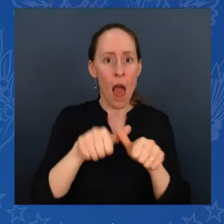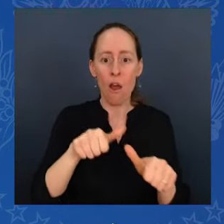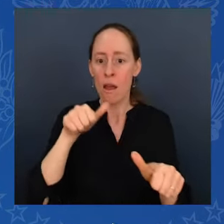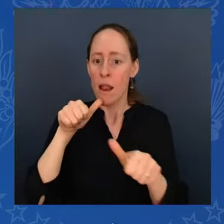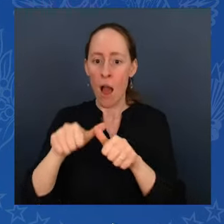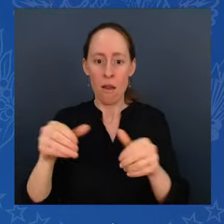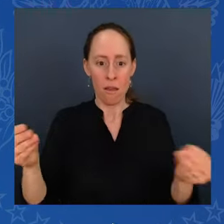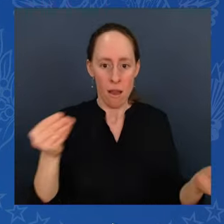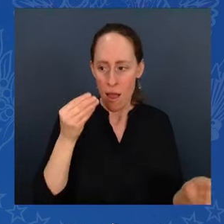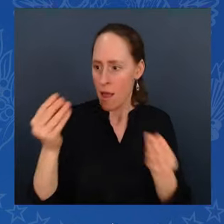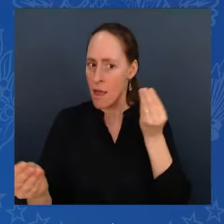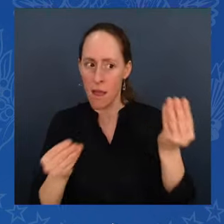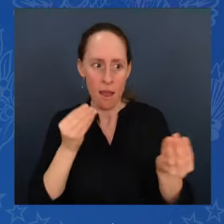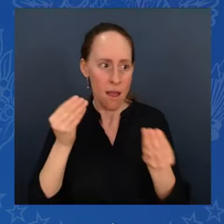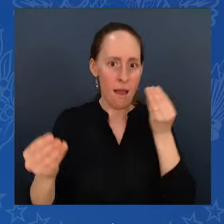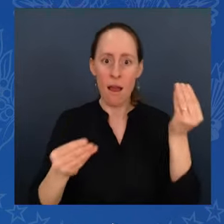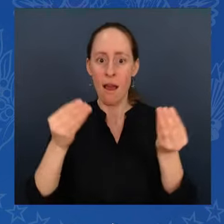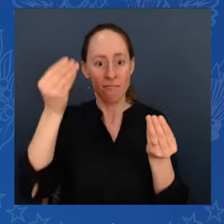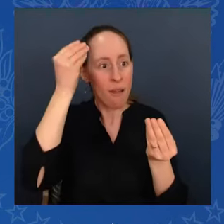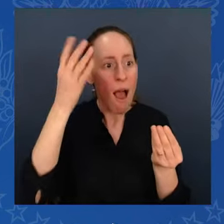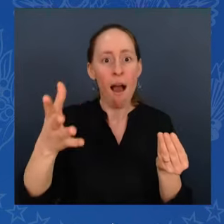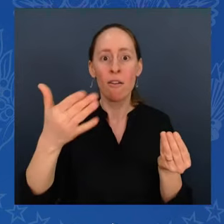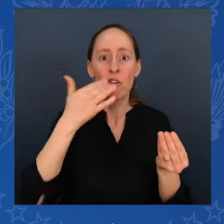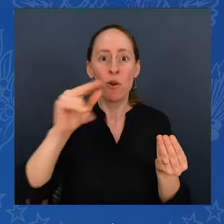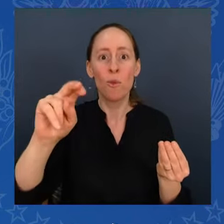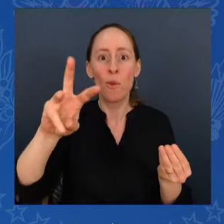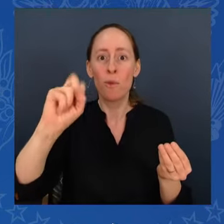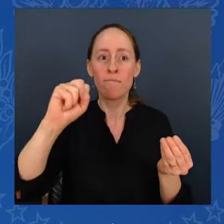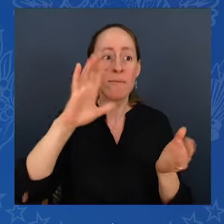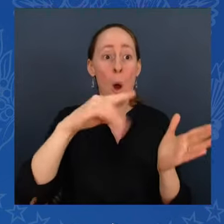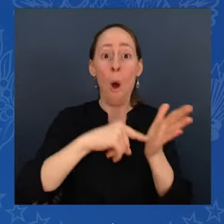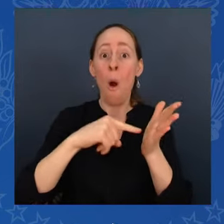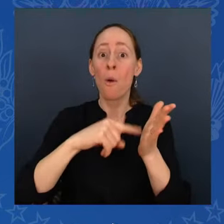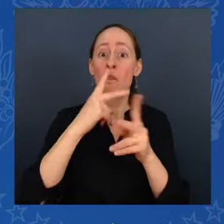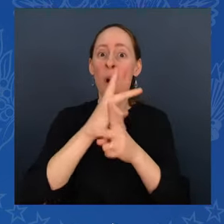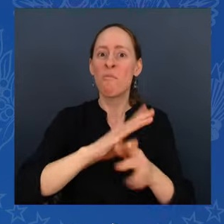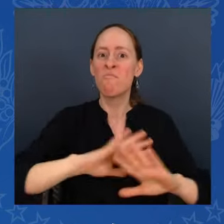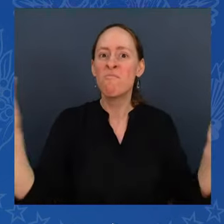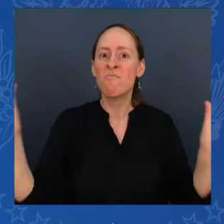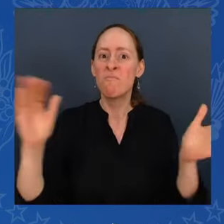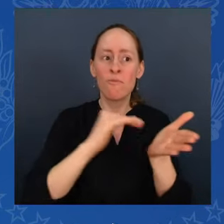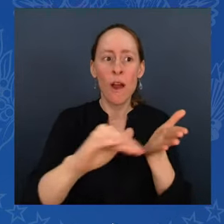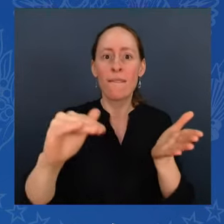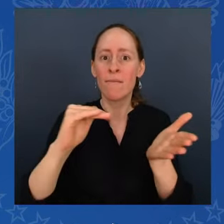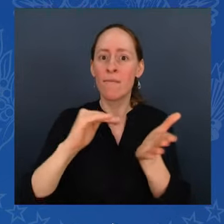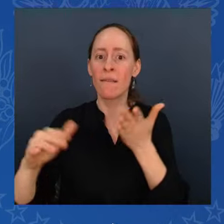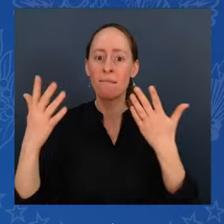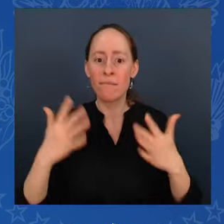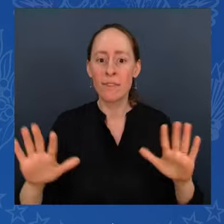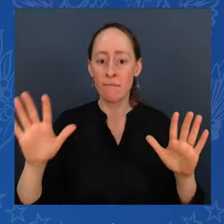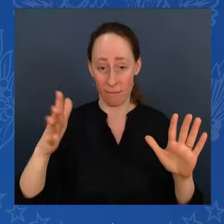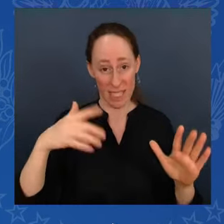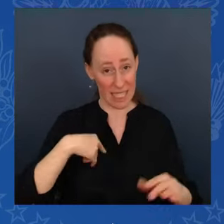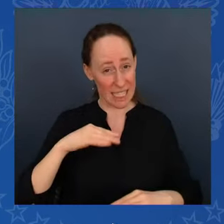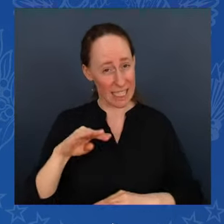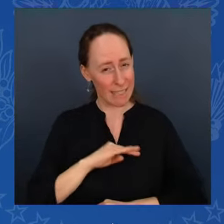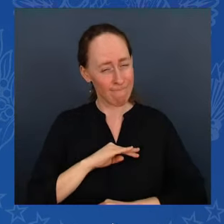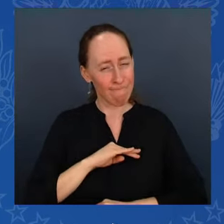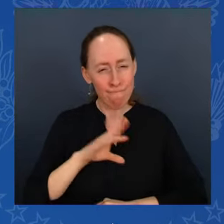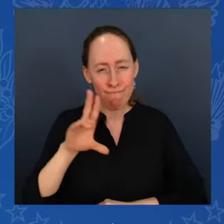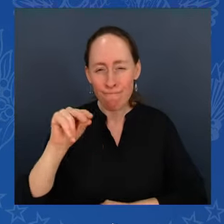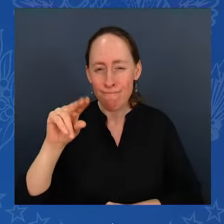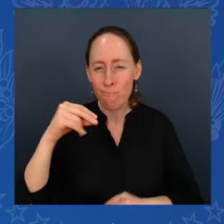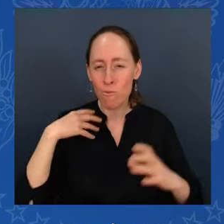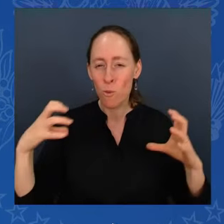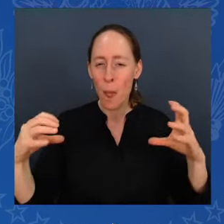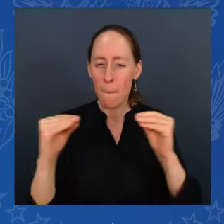be forgiven. But I'm not stopping here. Today, I'm proud to announce 5 major actions to continue to relieve student